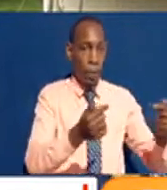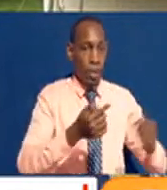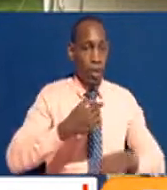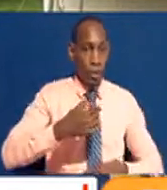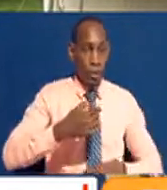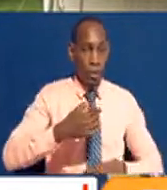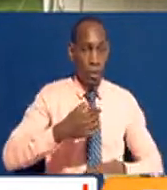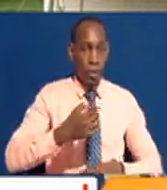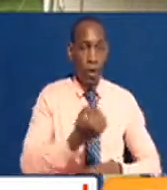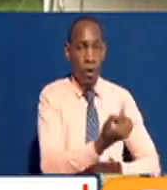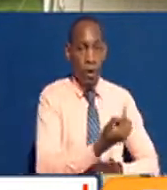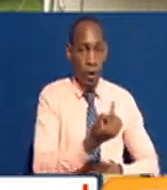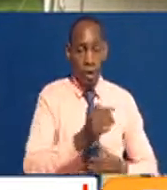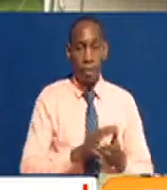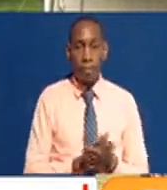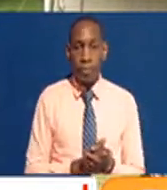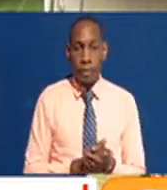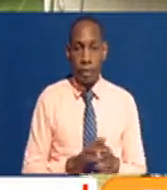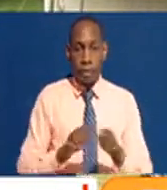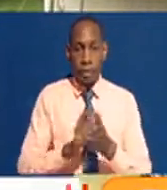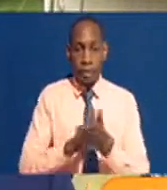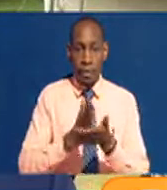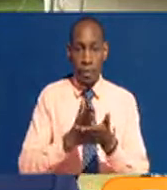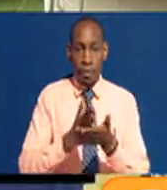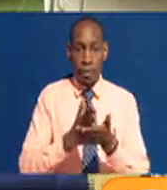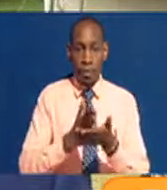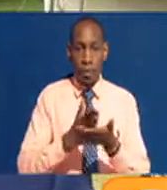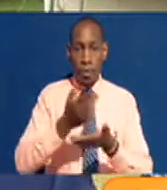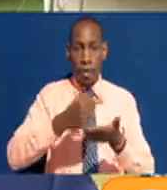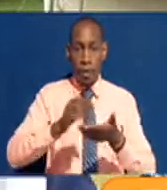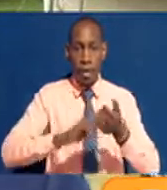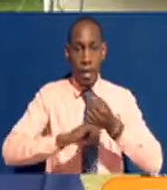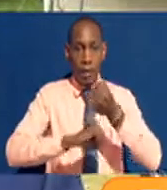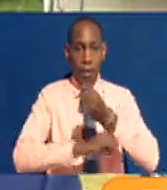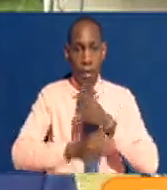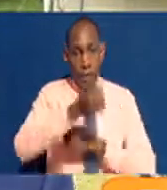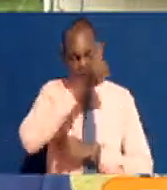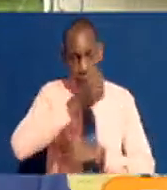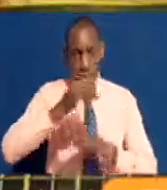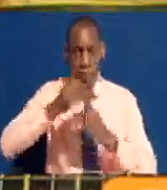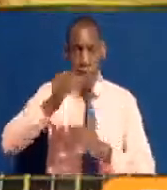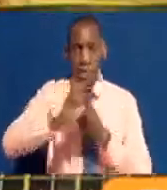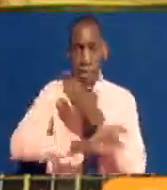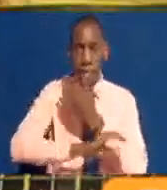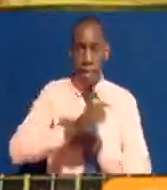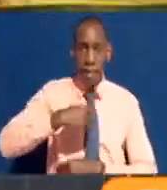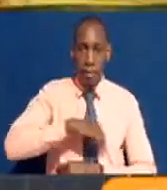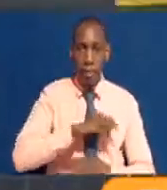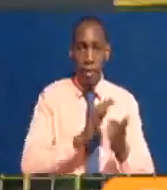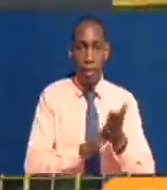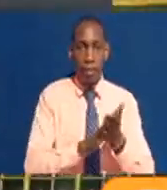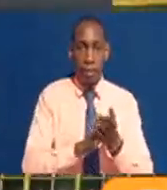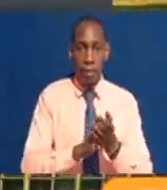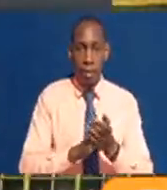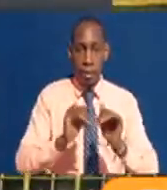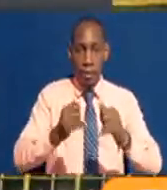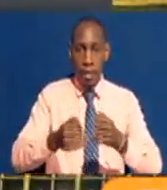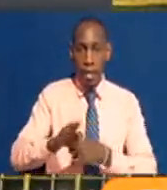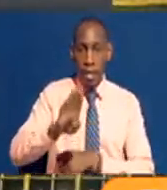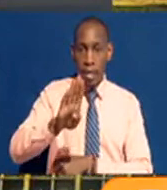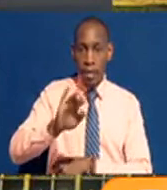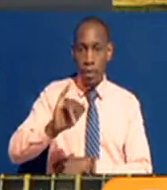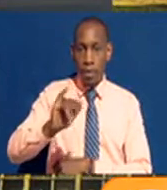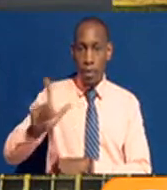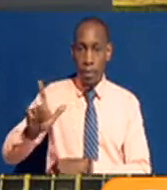said, putting the right foundations that were overlooked in the past for the greater future of our country. The proposers of the emerging bills say